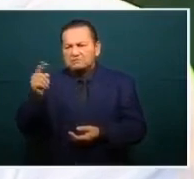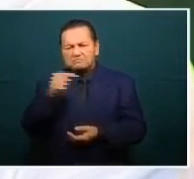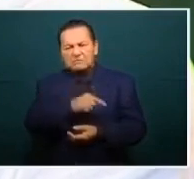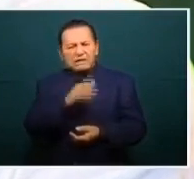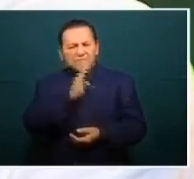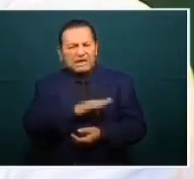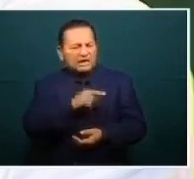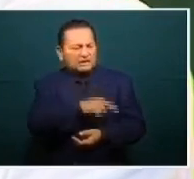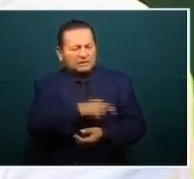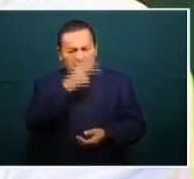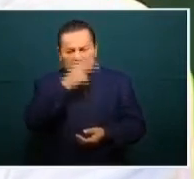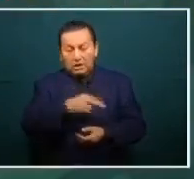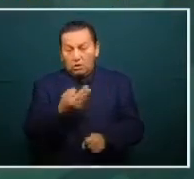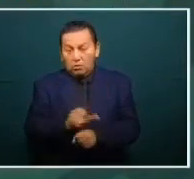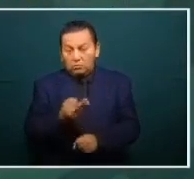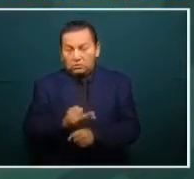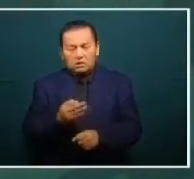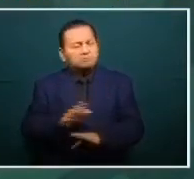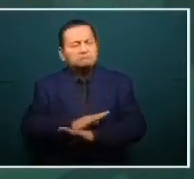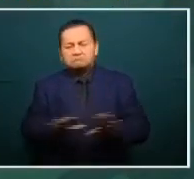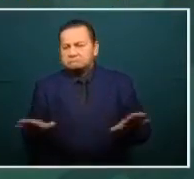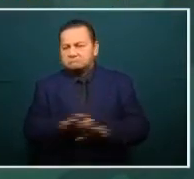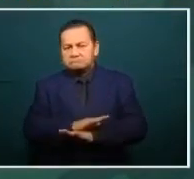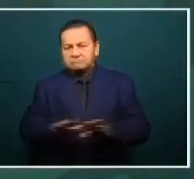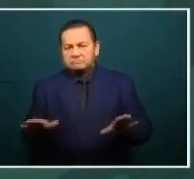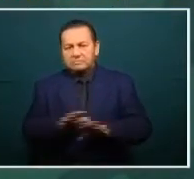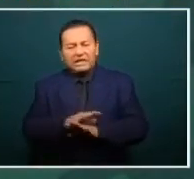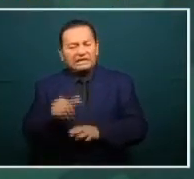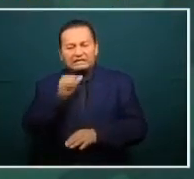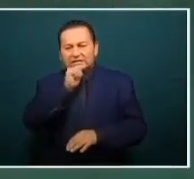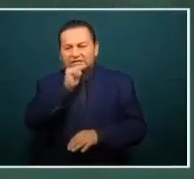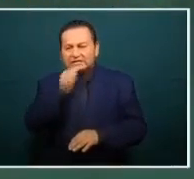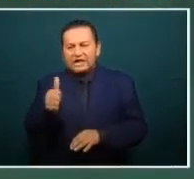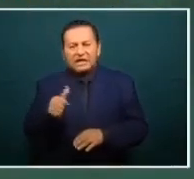against of that nature,